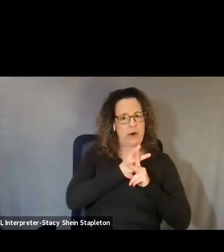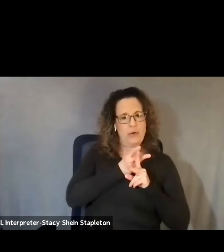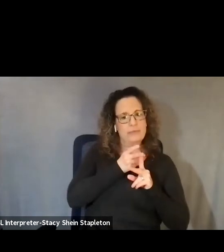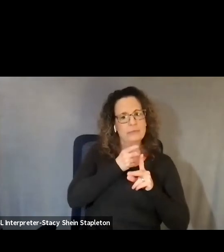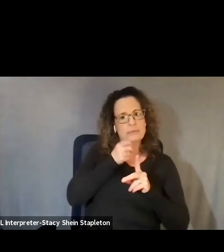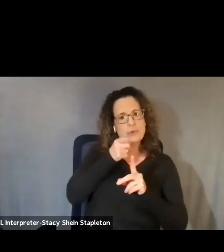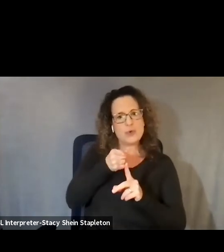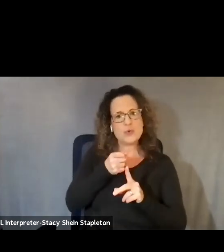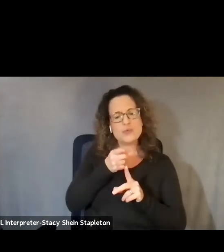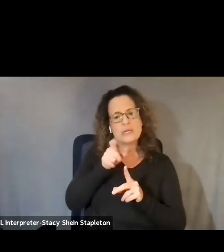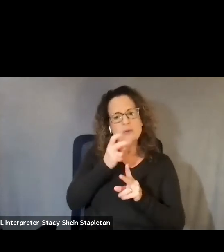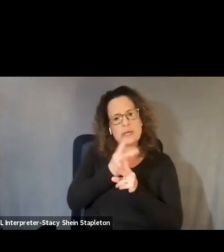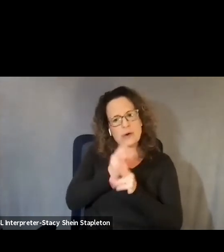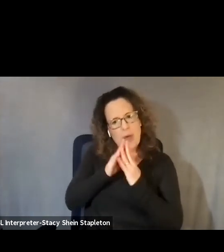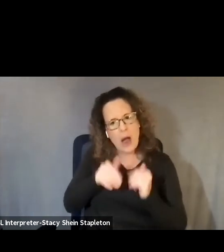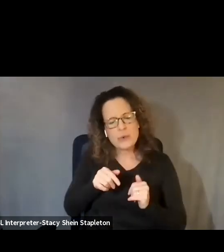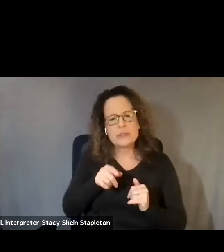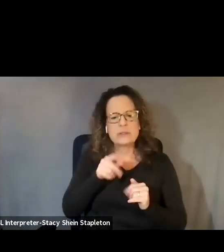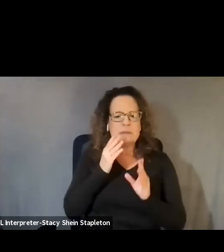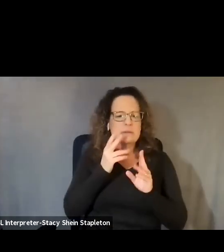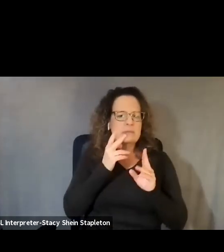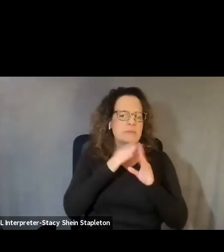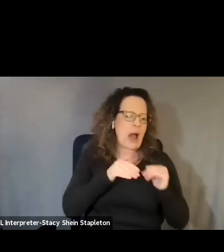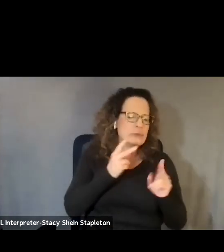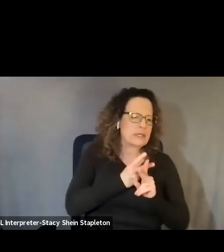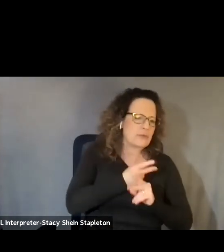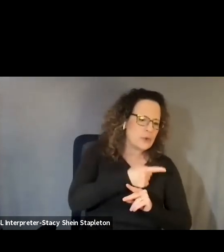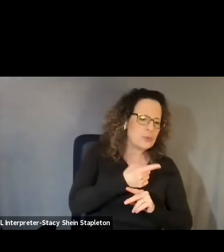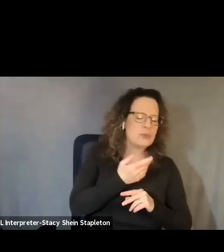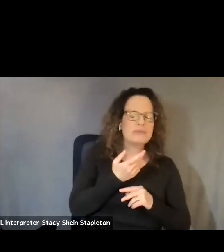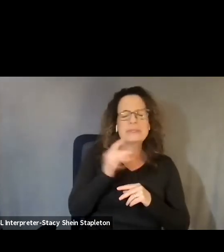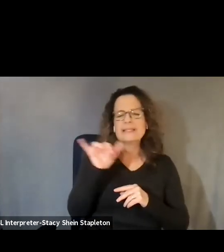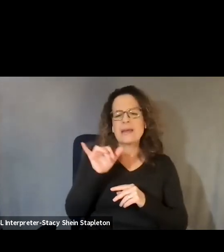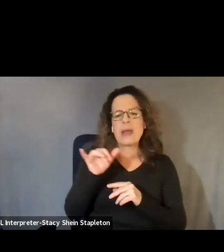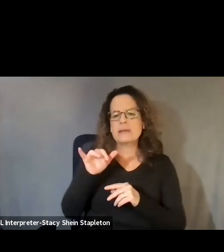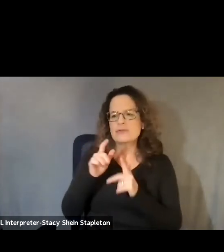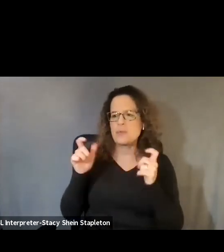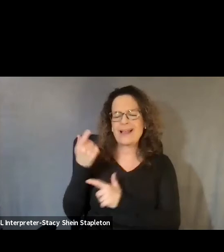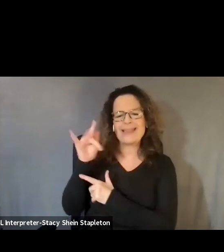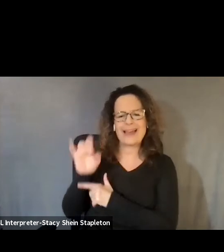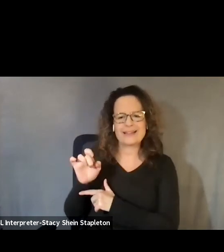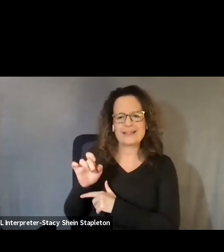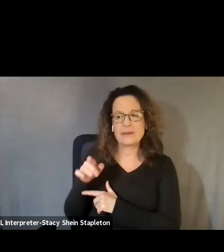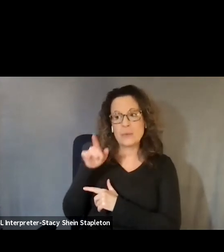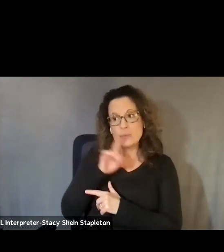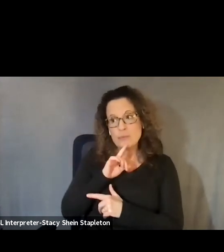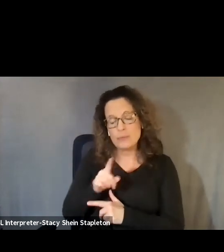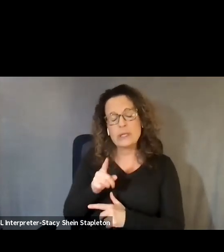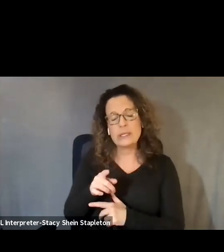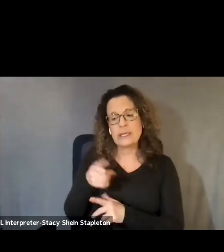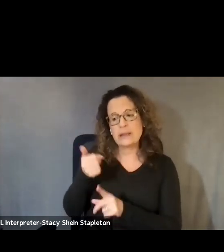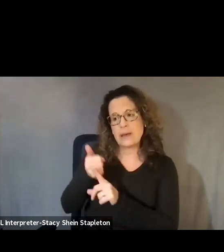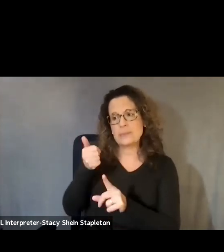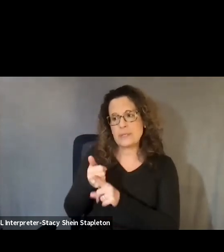care of our homes. So go the Great Lakes. And literally, they're our homes. H